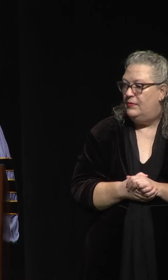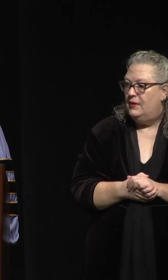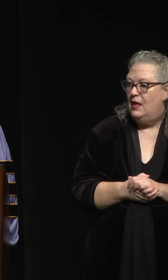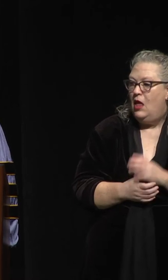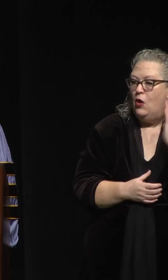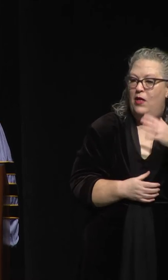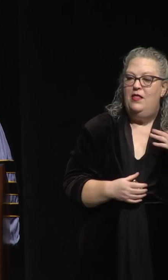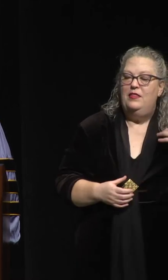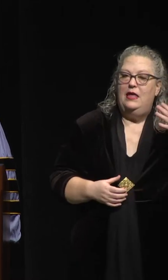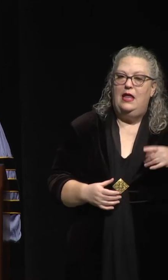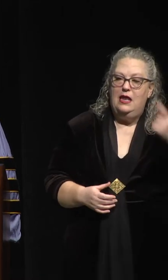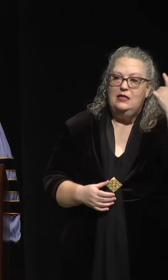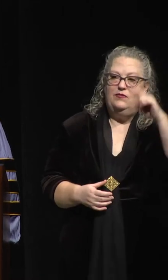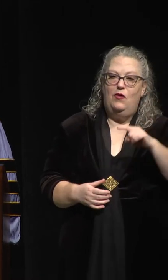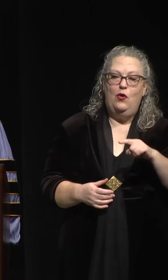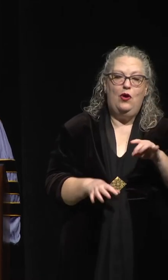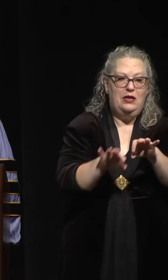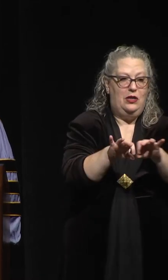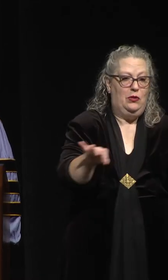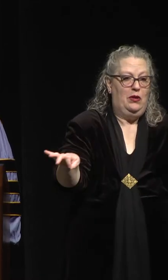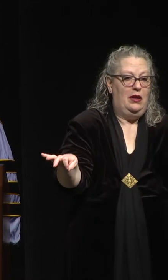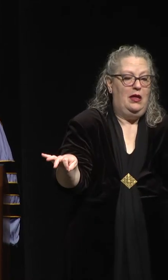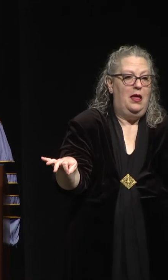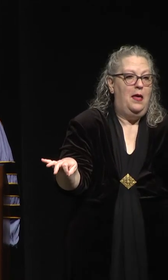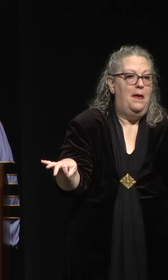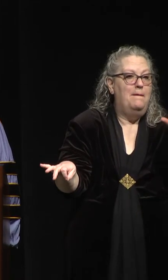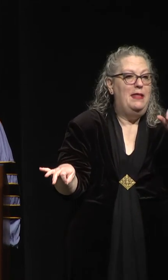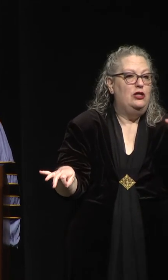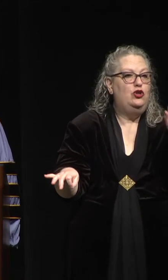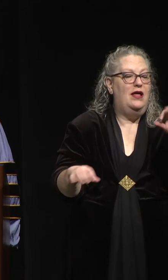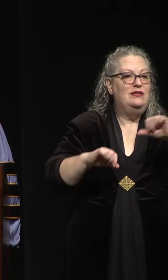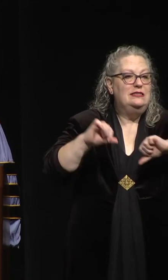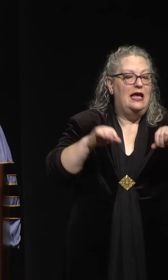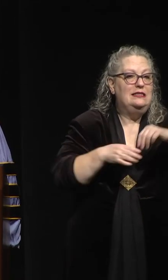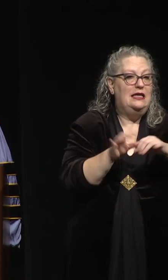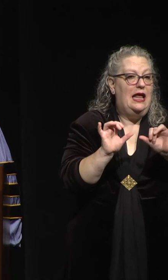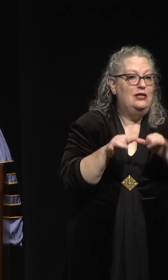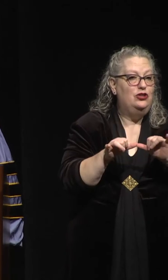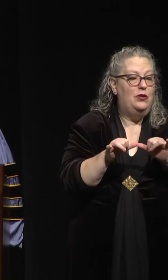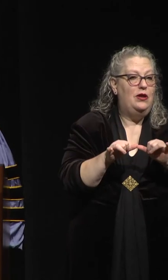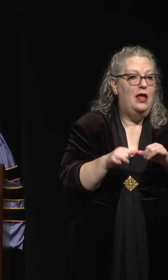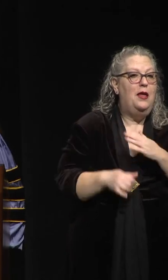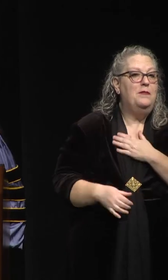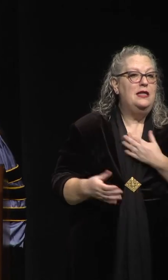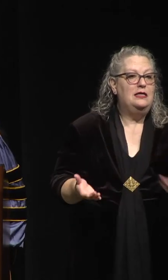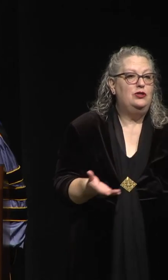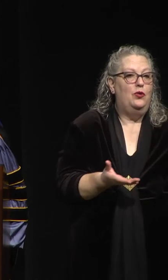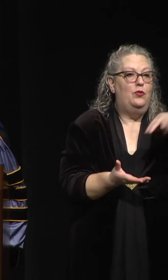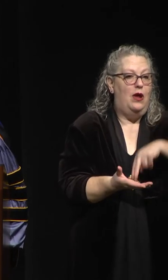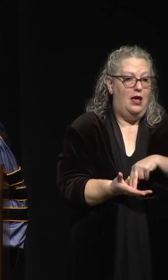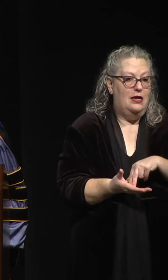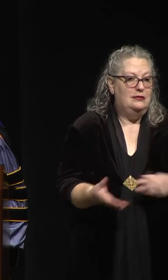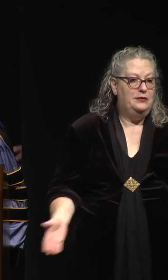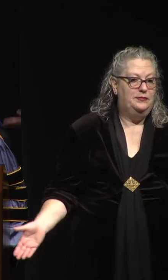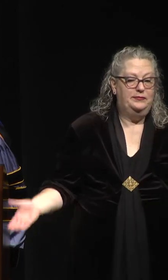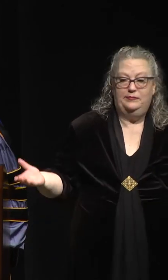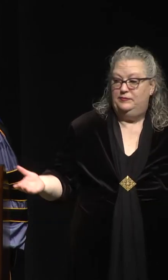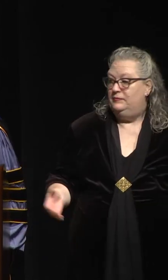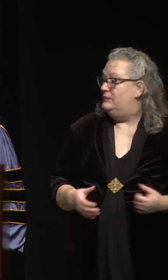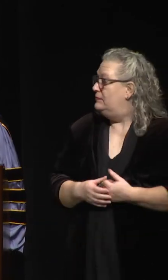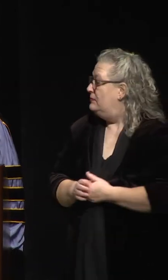Will the candidates for the degree, Bachelor of Science in Engineering, please rise?